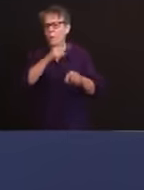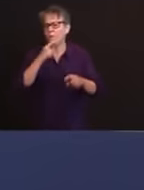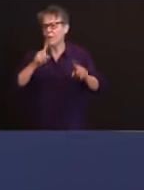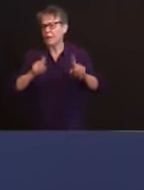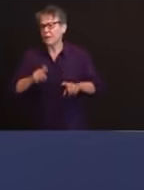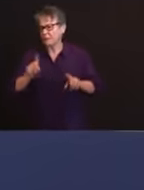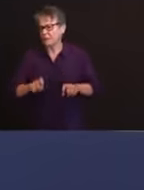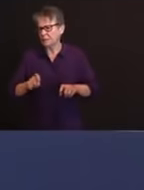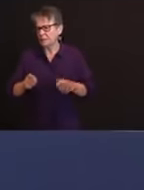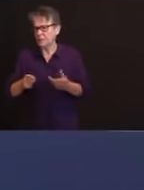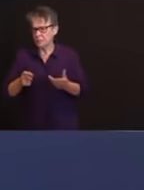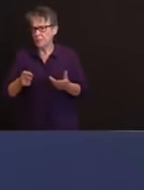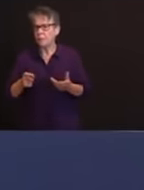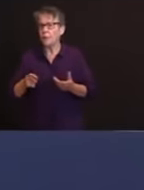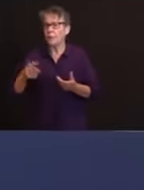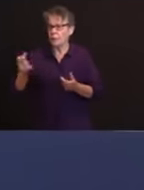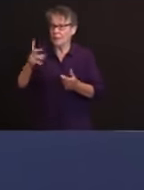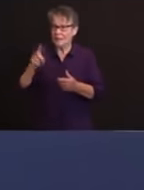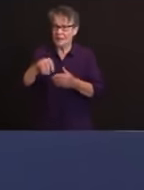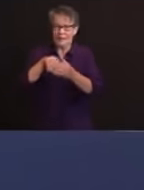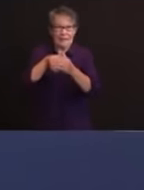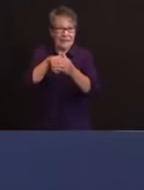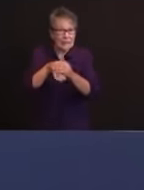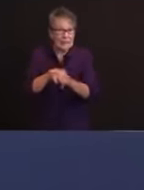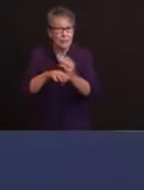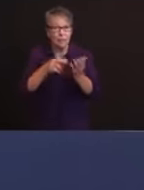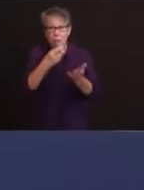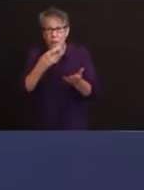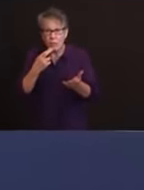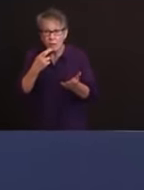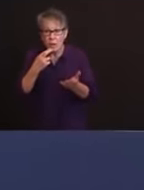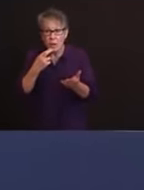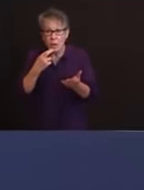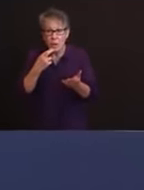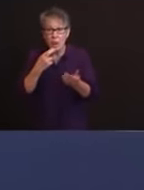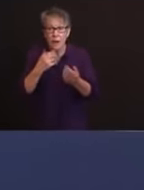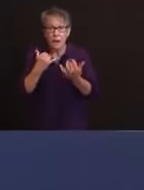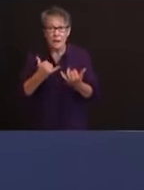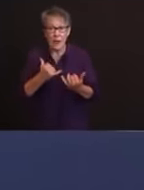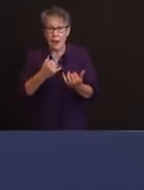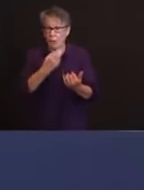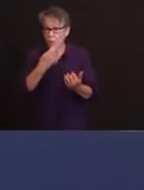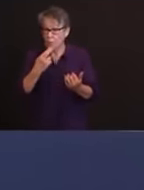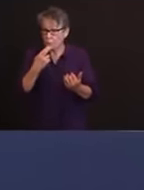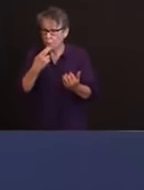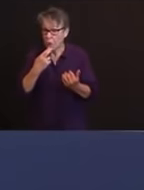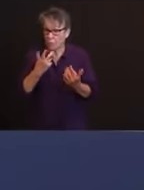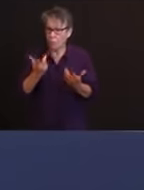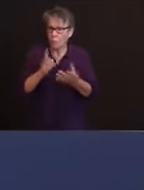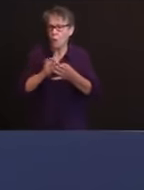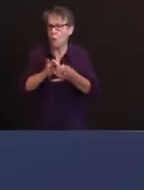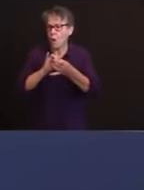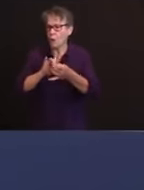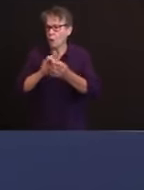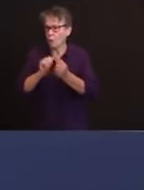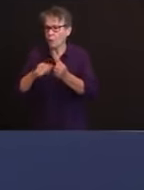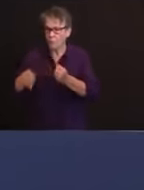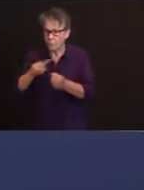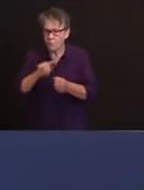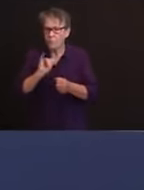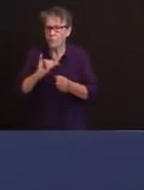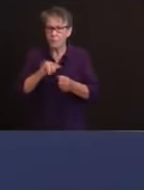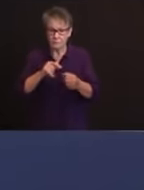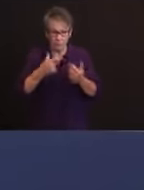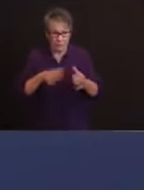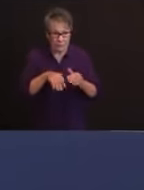site visit on October 23rd, and the restaurant is cooperating. So this is just one example. We